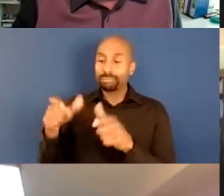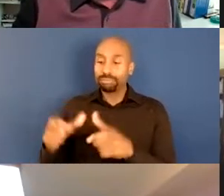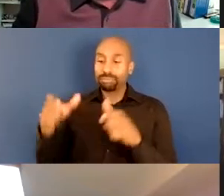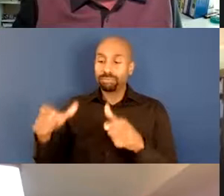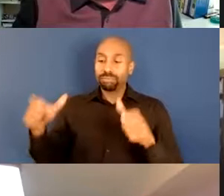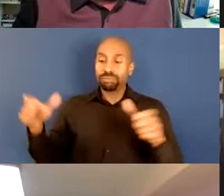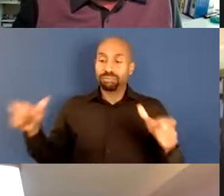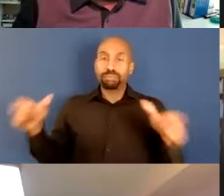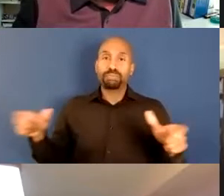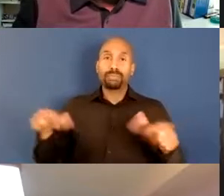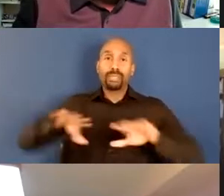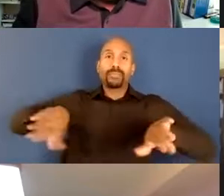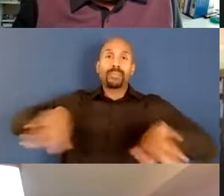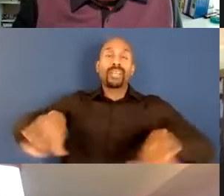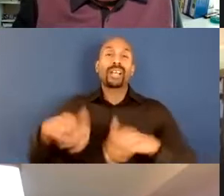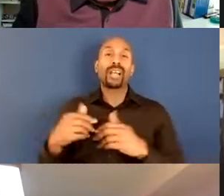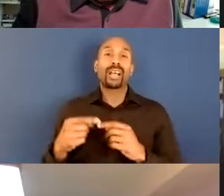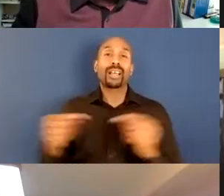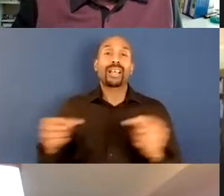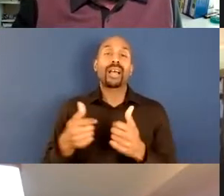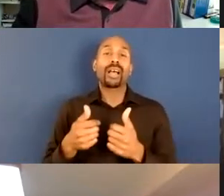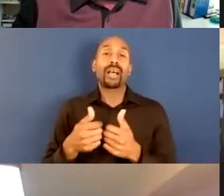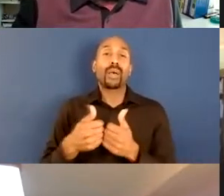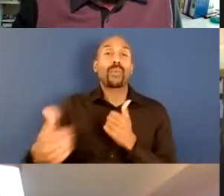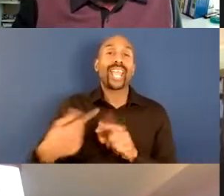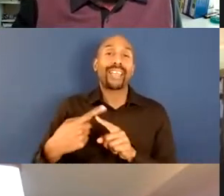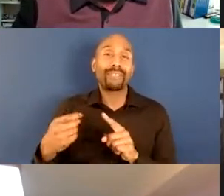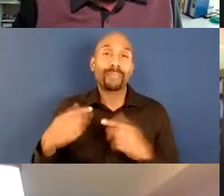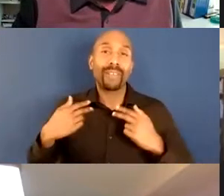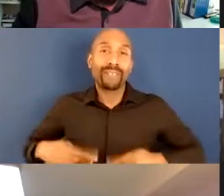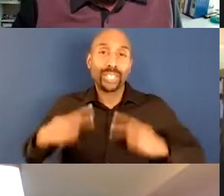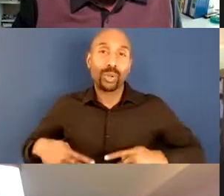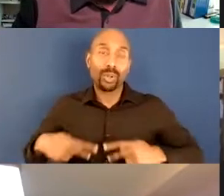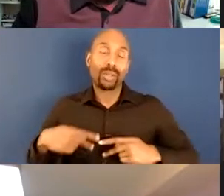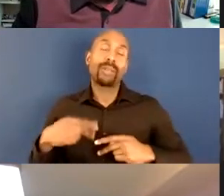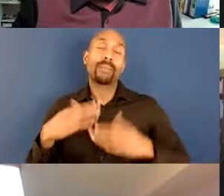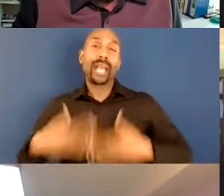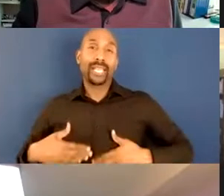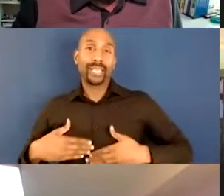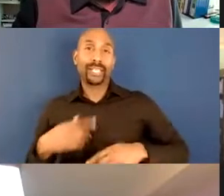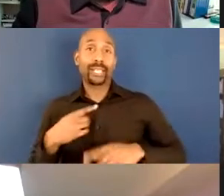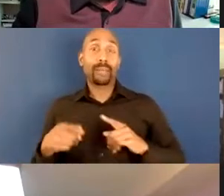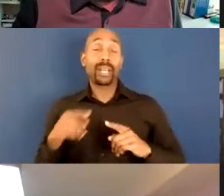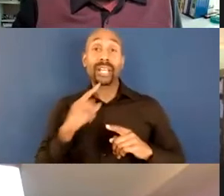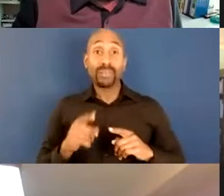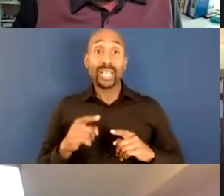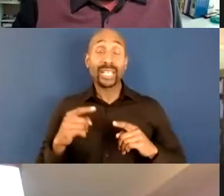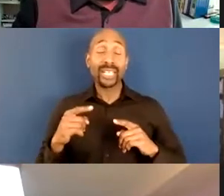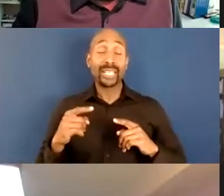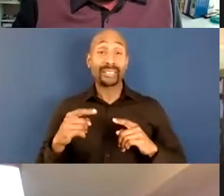that eternal body that nourishes all that should be treasured, that is the